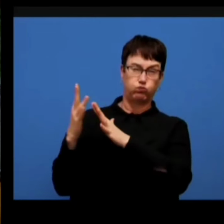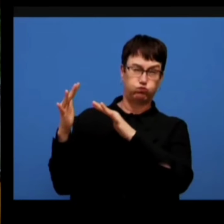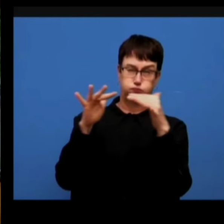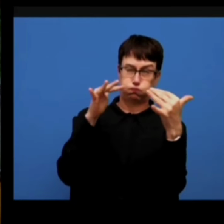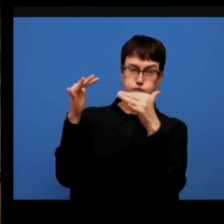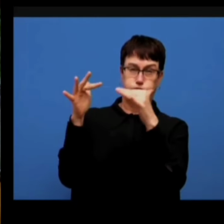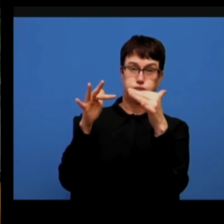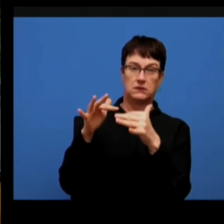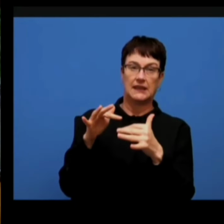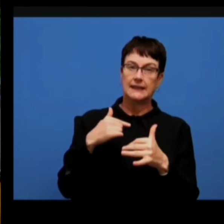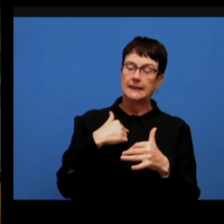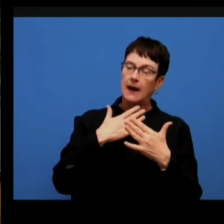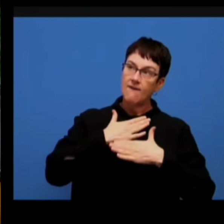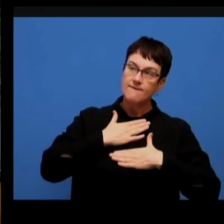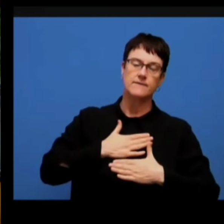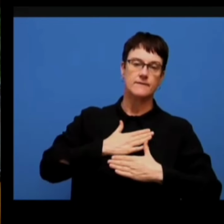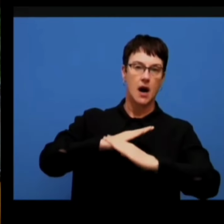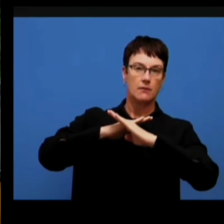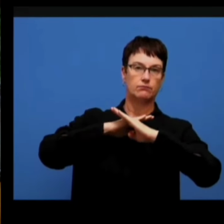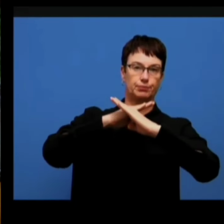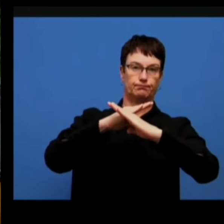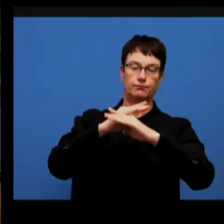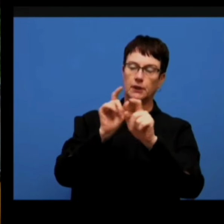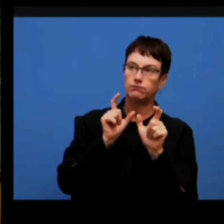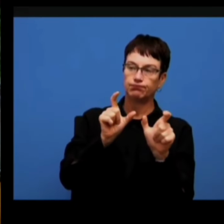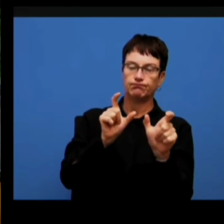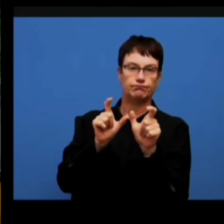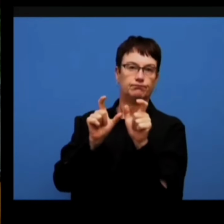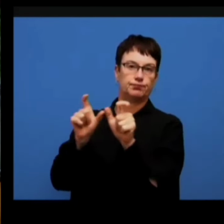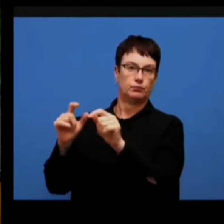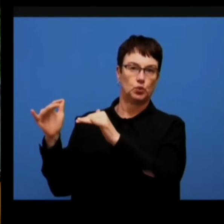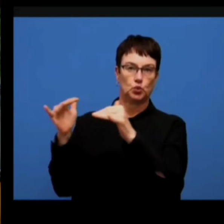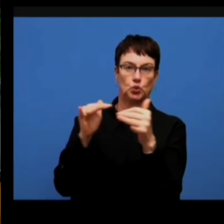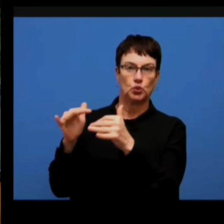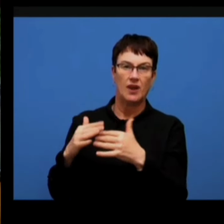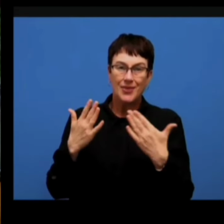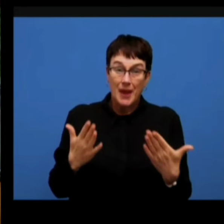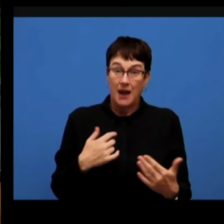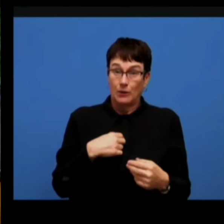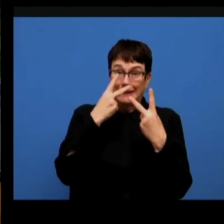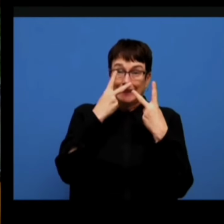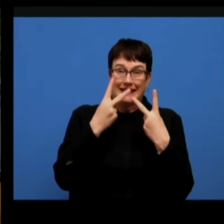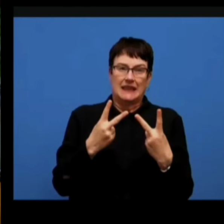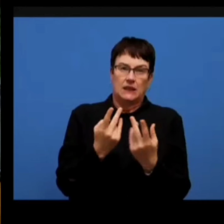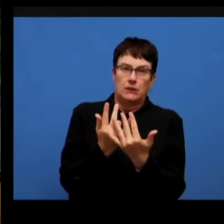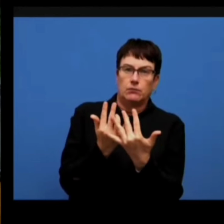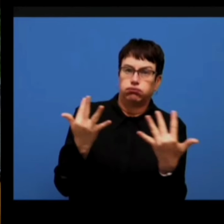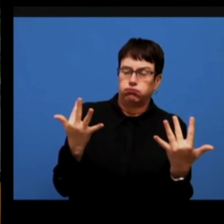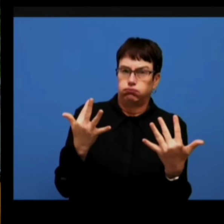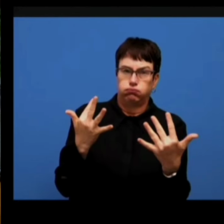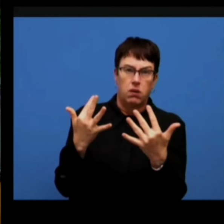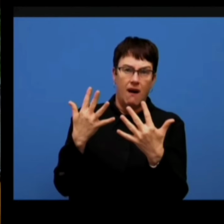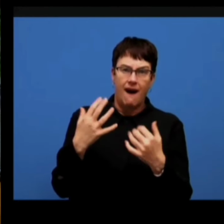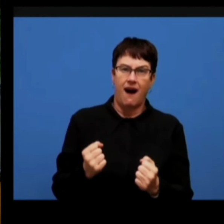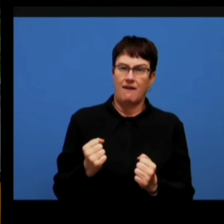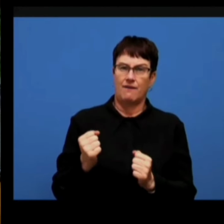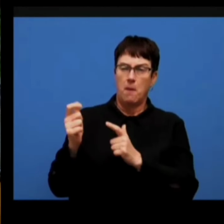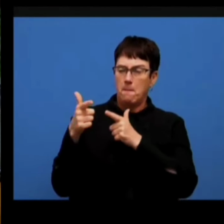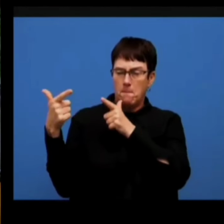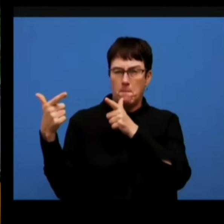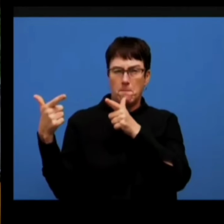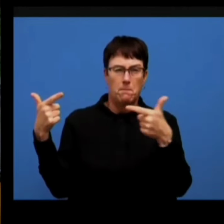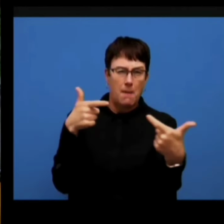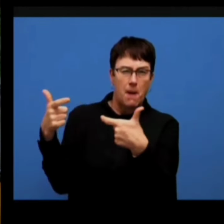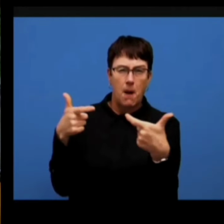that this organization is unable to respond. In that context, we welcome the Pact of the Future and